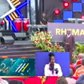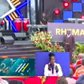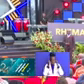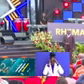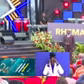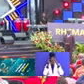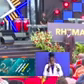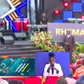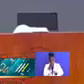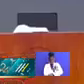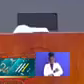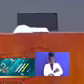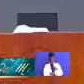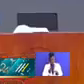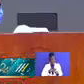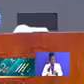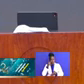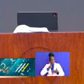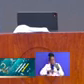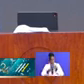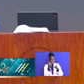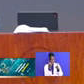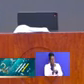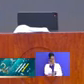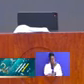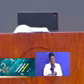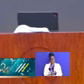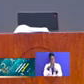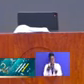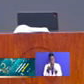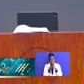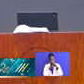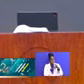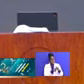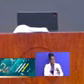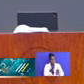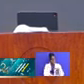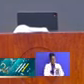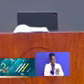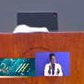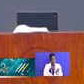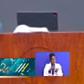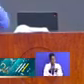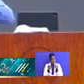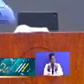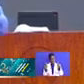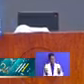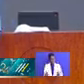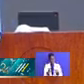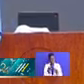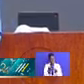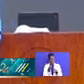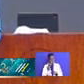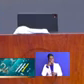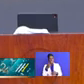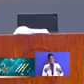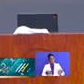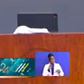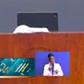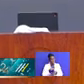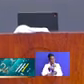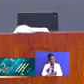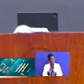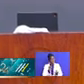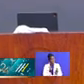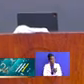educational institution and I was prophesying in different area and then I was beginning to touch on the message of a and I beginning to tell them